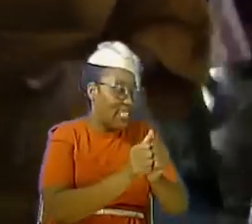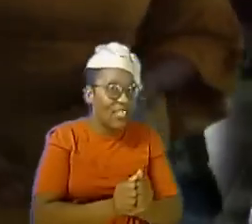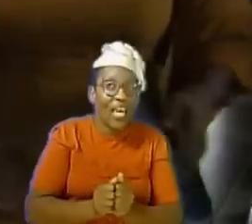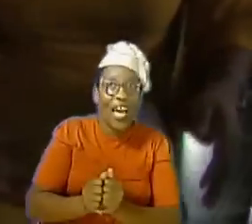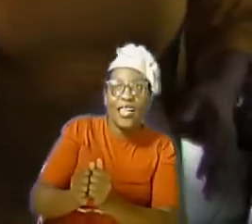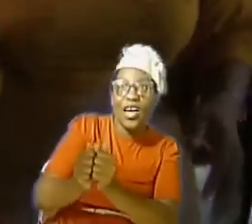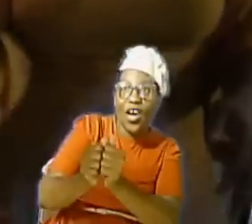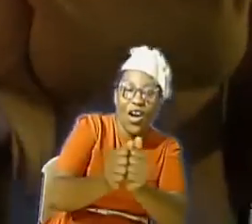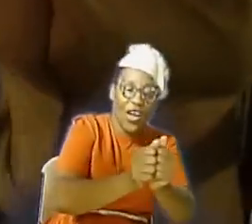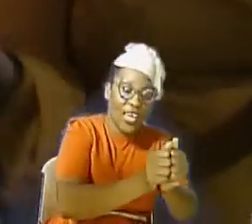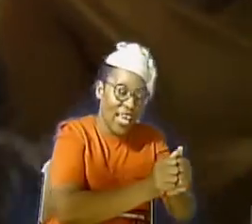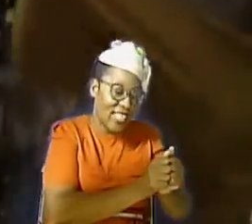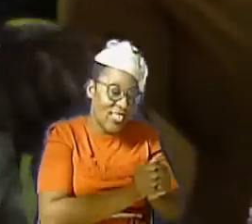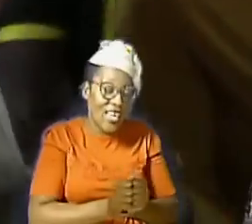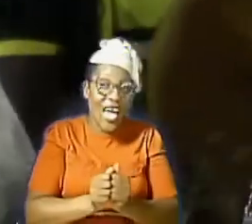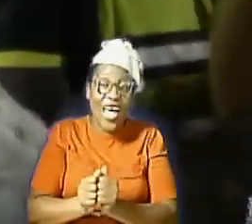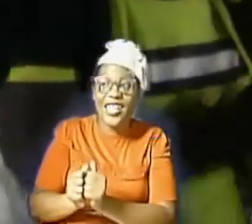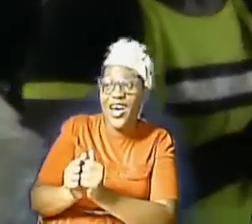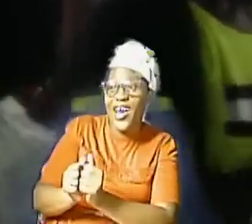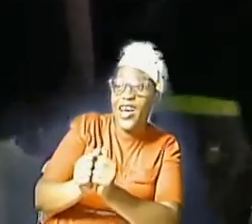Lord.